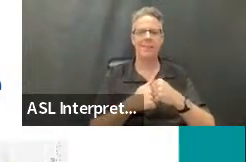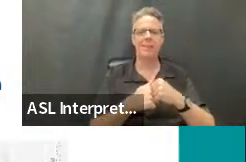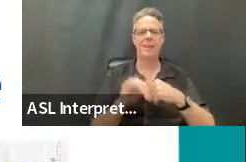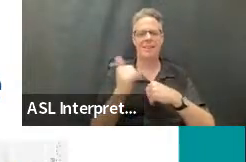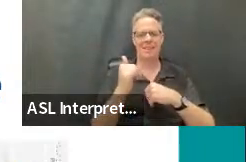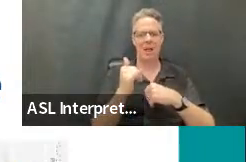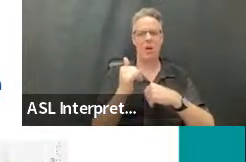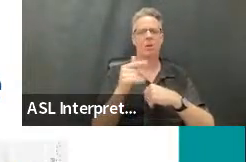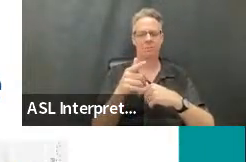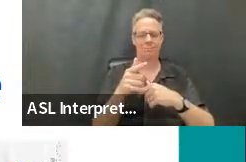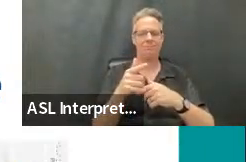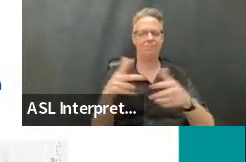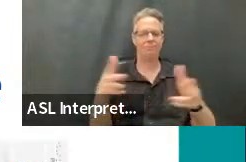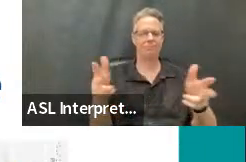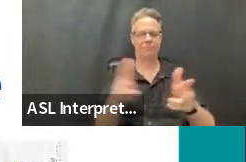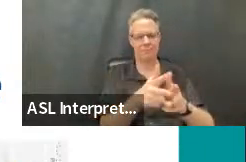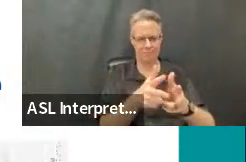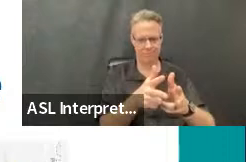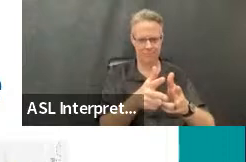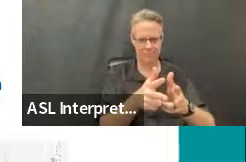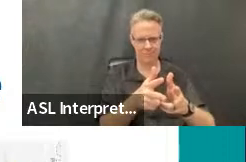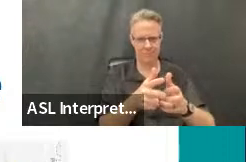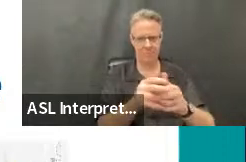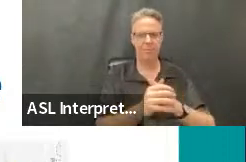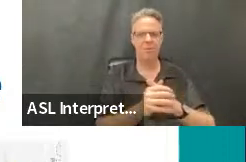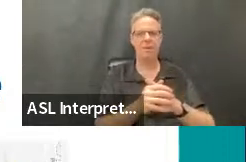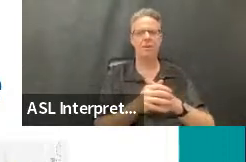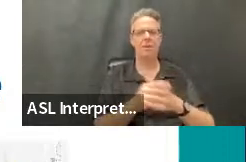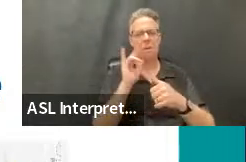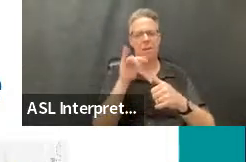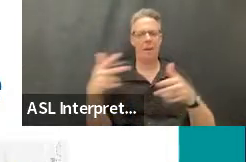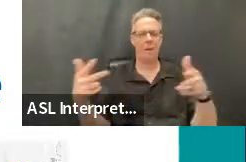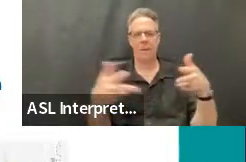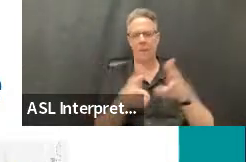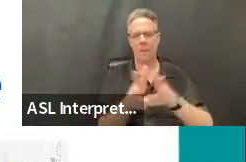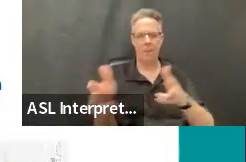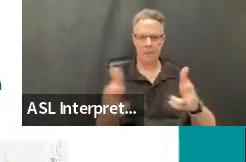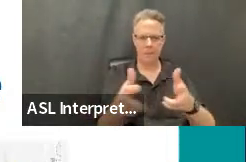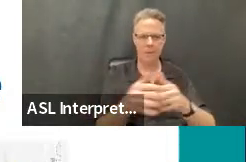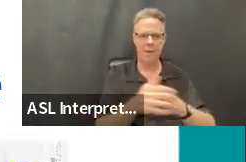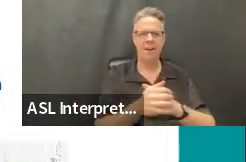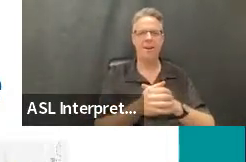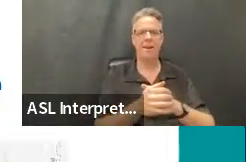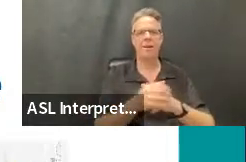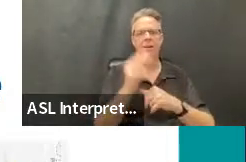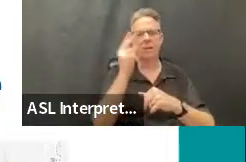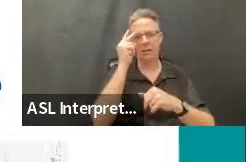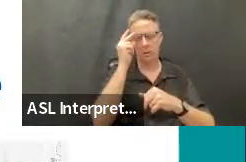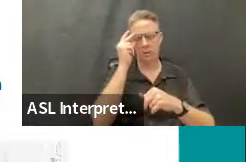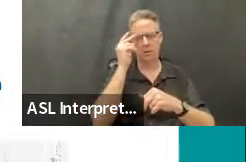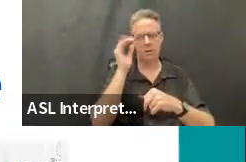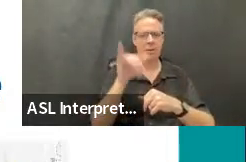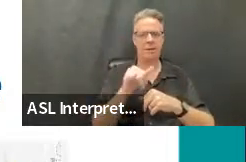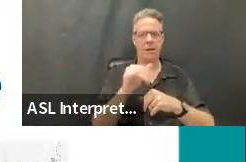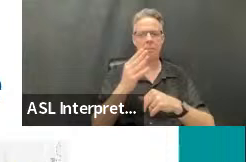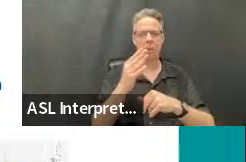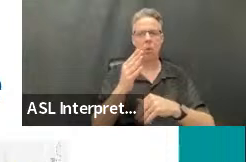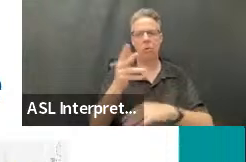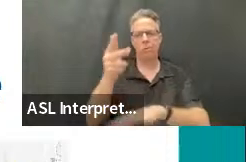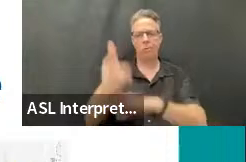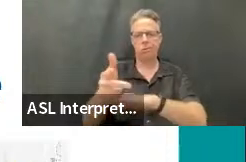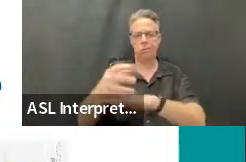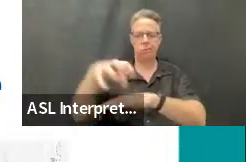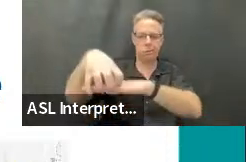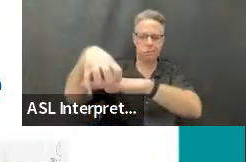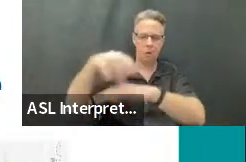yellow crashes, those are kind of related to the short merges and weaves. We then have the fixed object crashes, which are kind of the blue in the